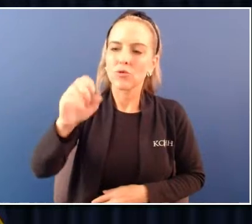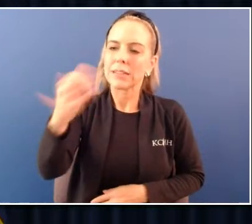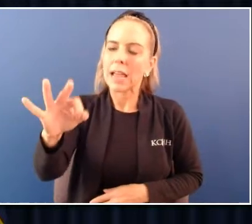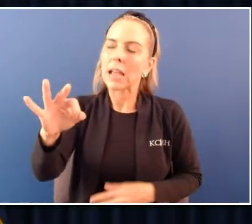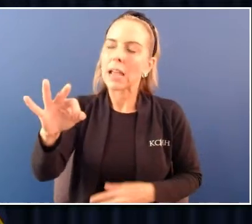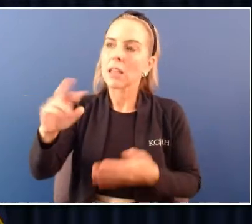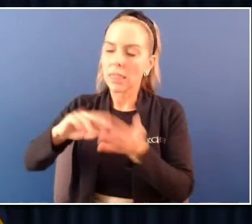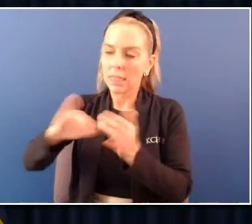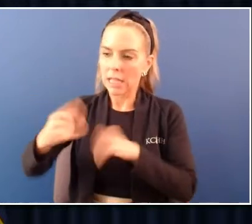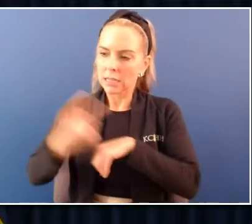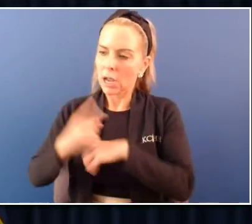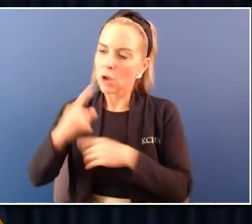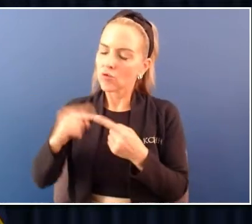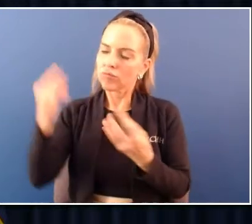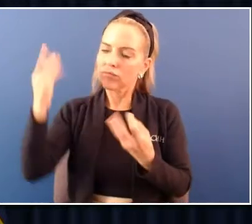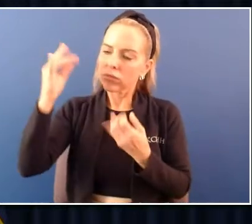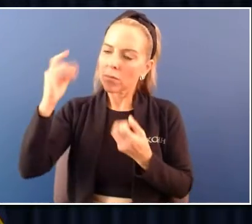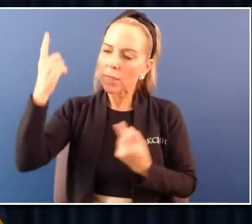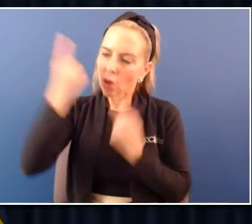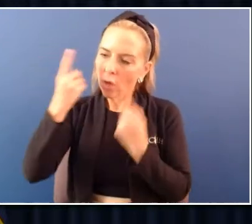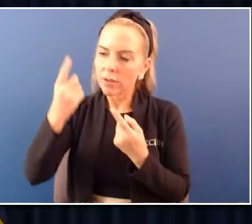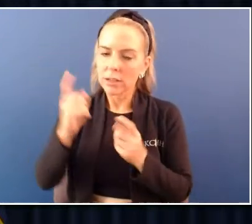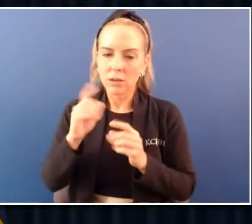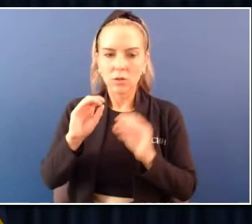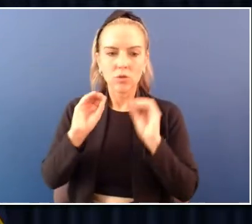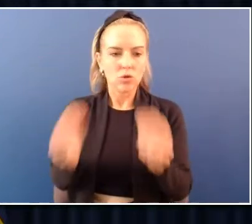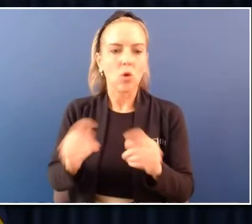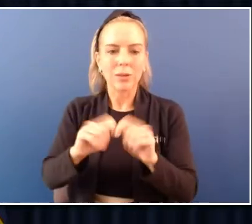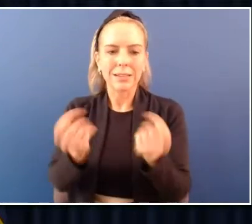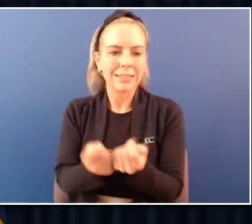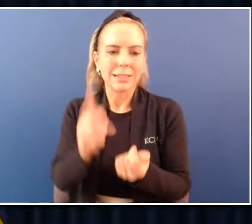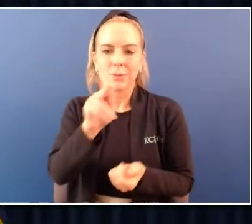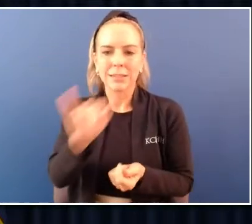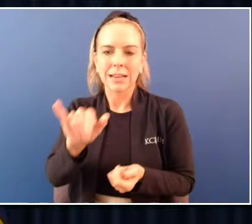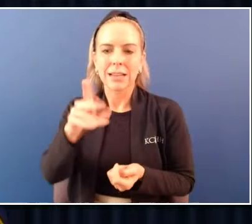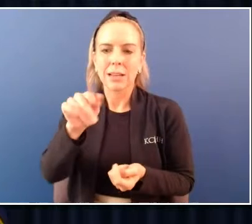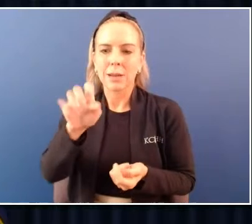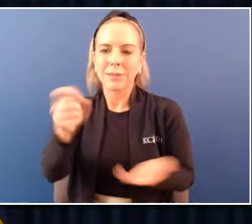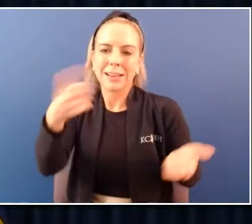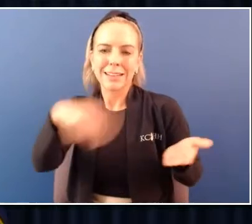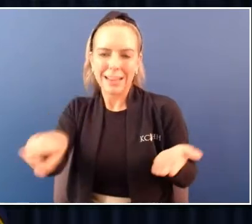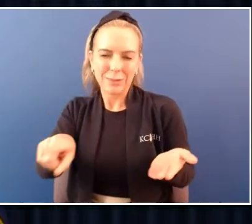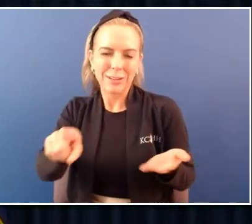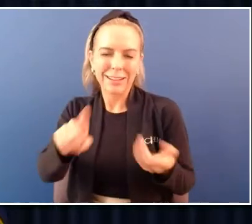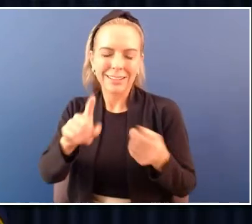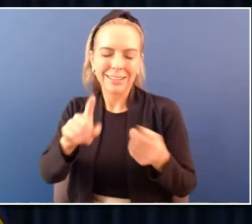And as a gift to everyone, no Team Kentucky update next week. Thank you all.